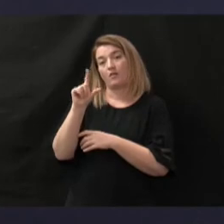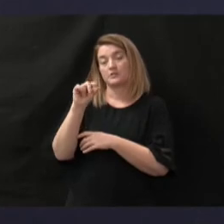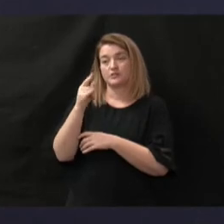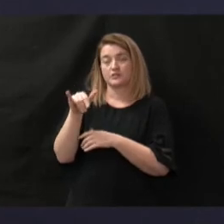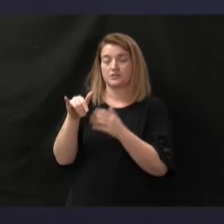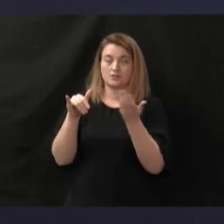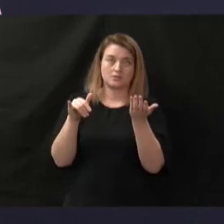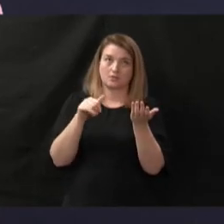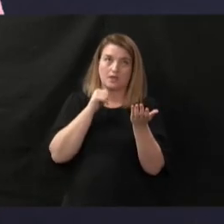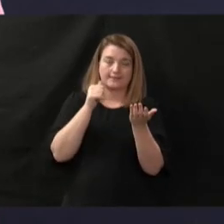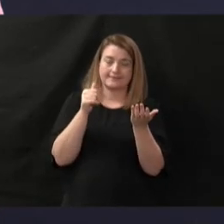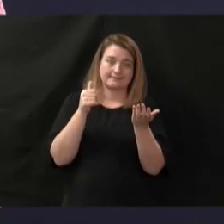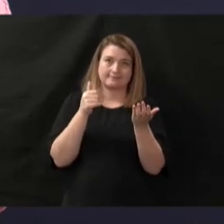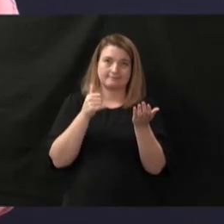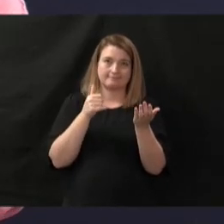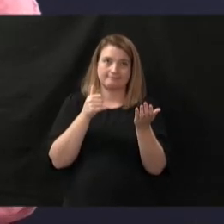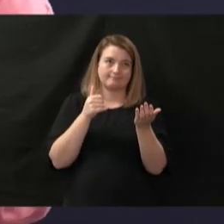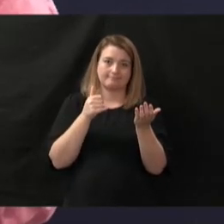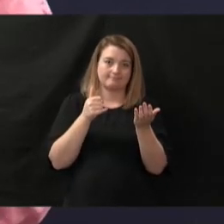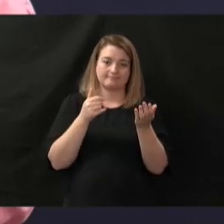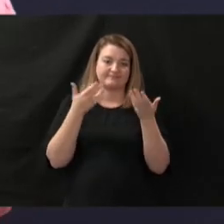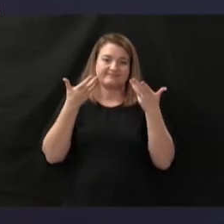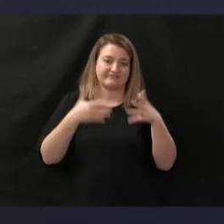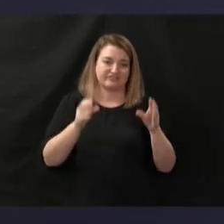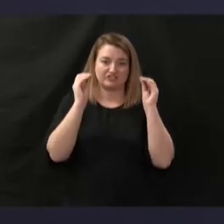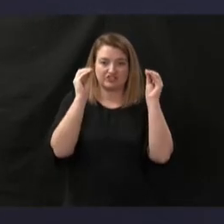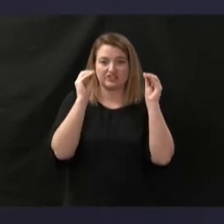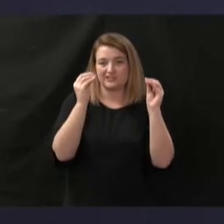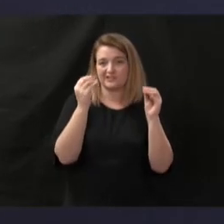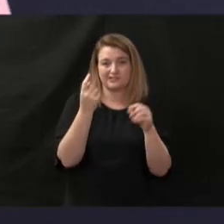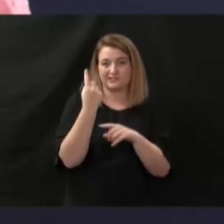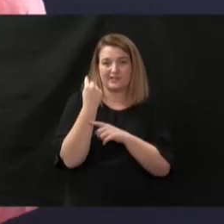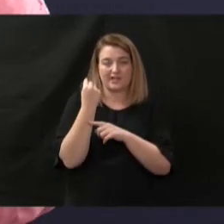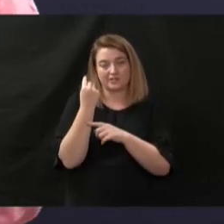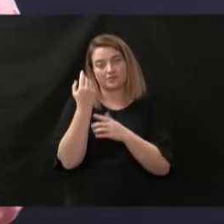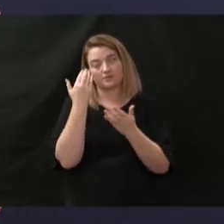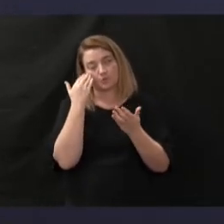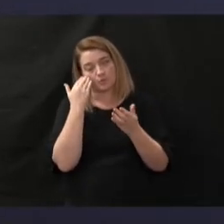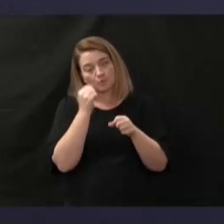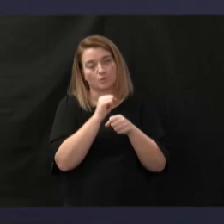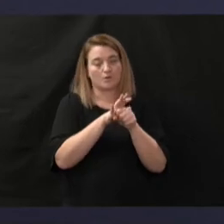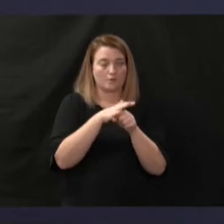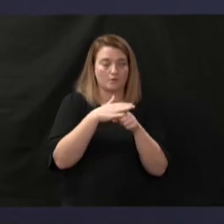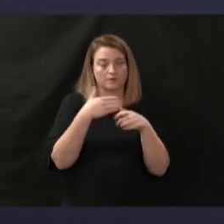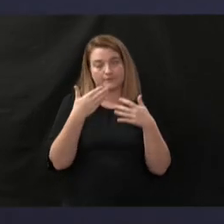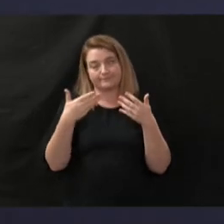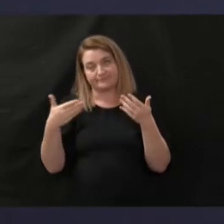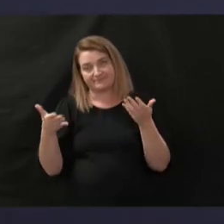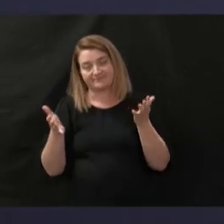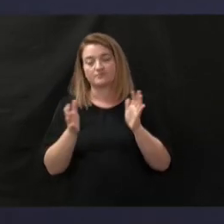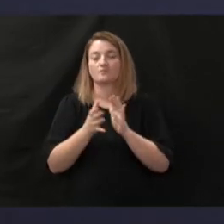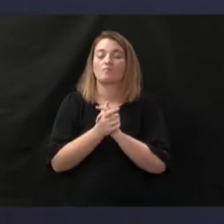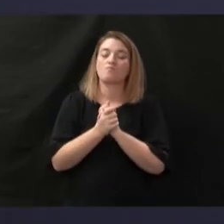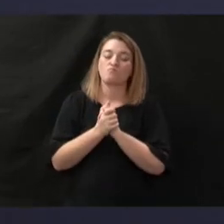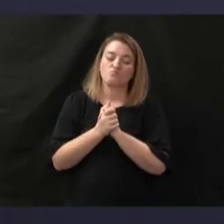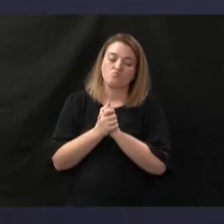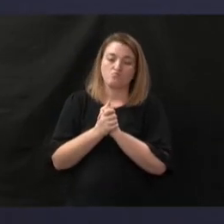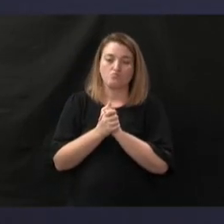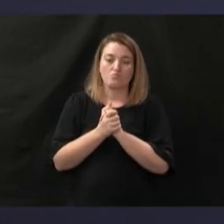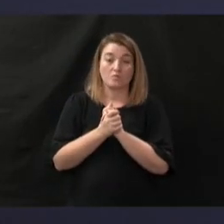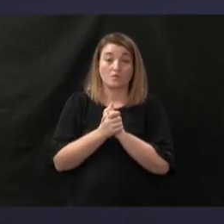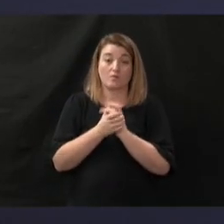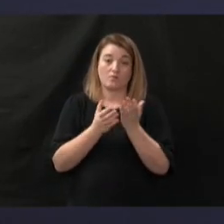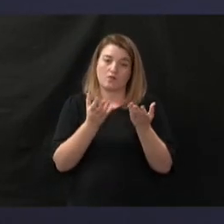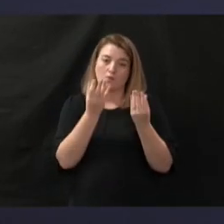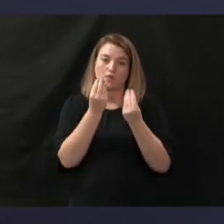blah. But when I teach morphology in fourth grade, I'm going to kind of tell you how I went about